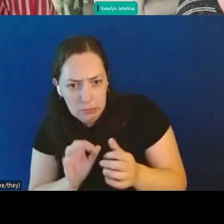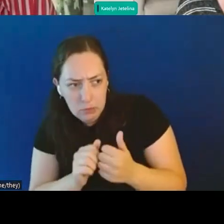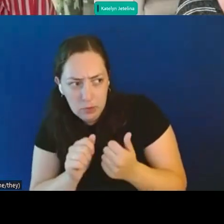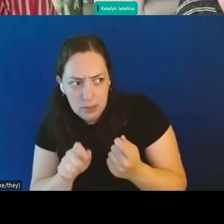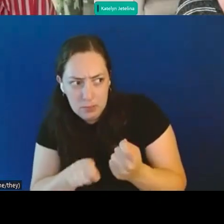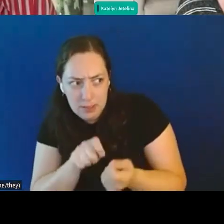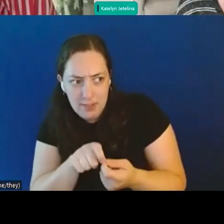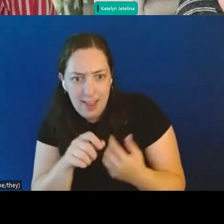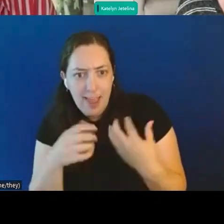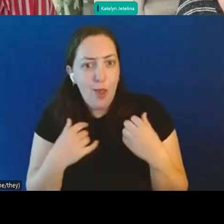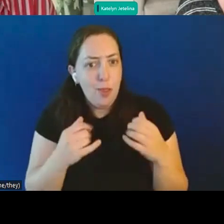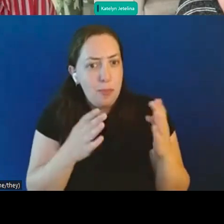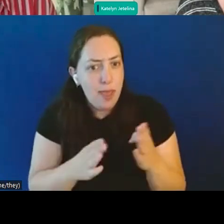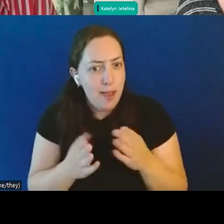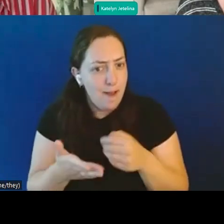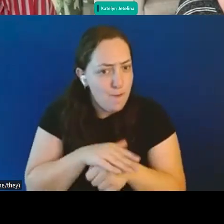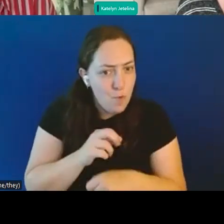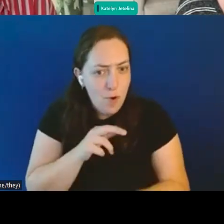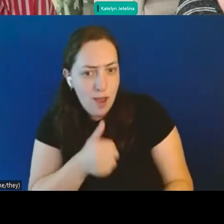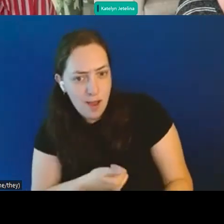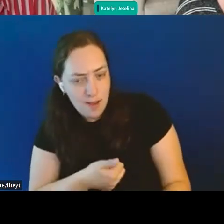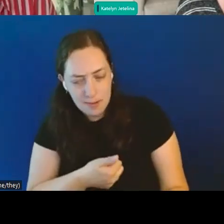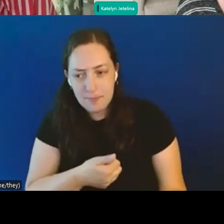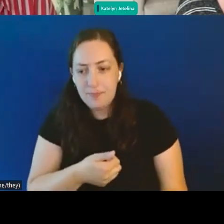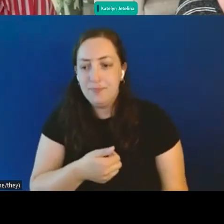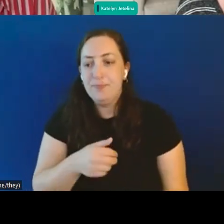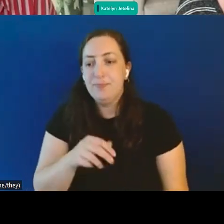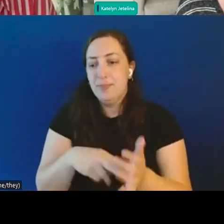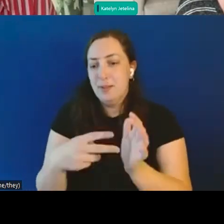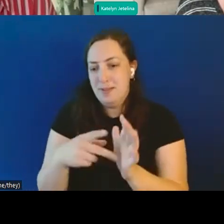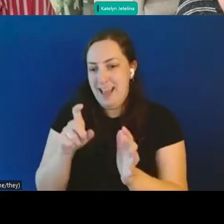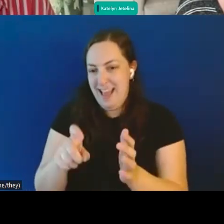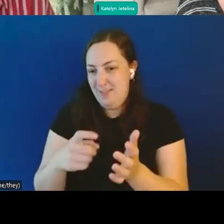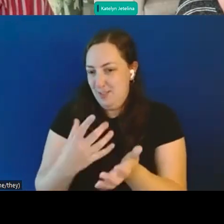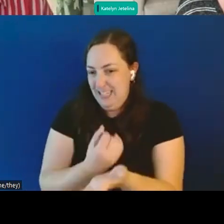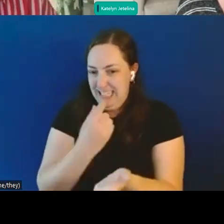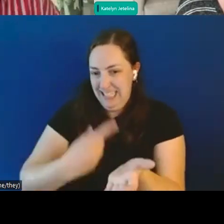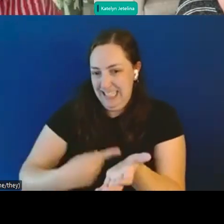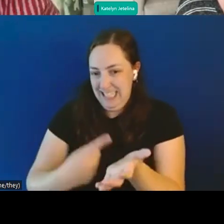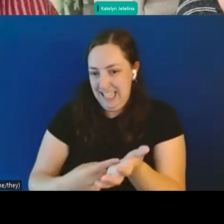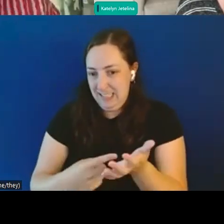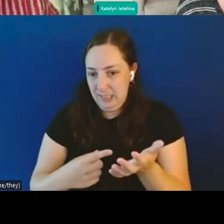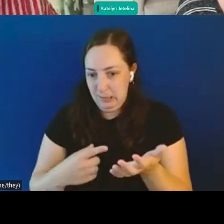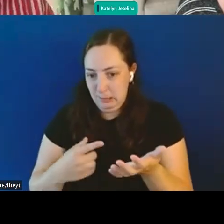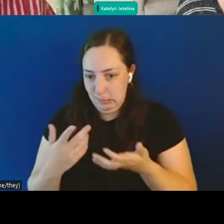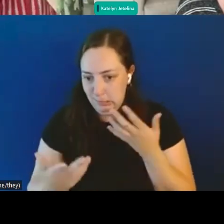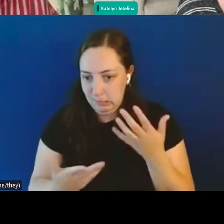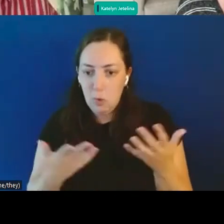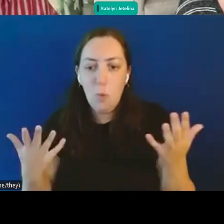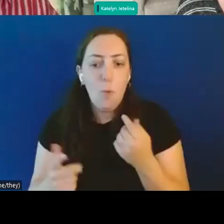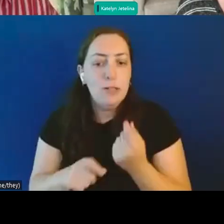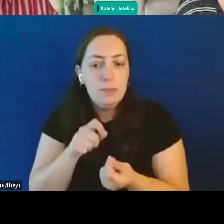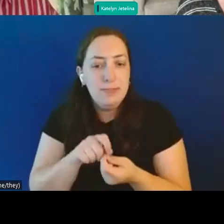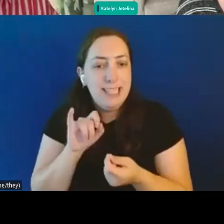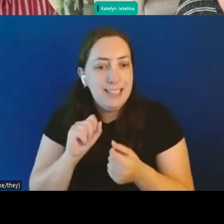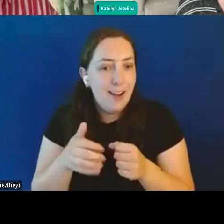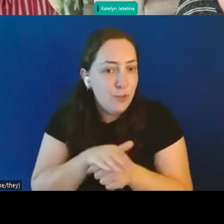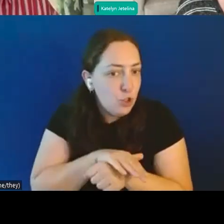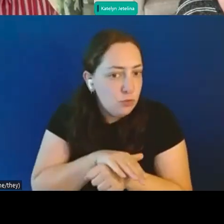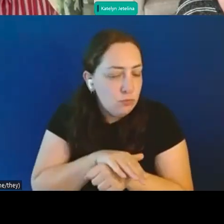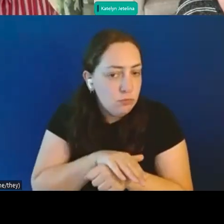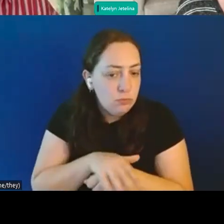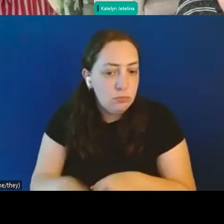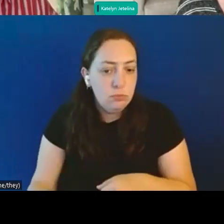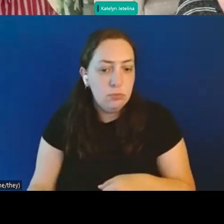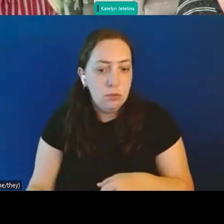that level, there may need to be conversations, about what specifically is covered for a